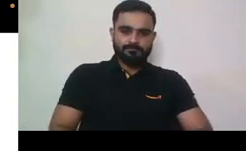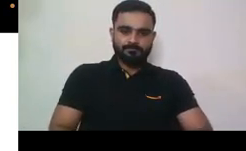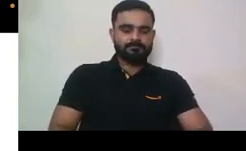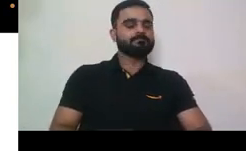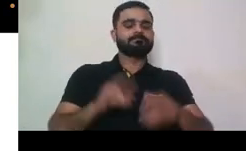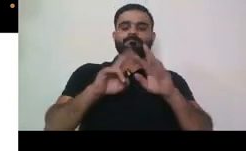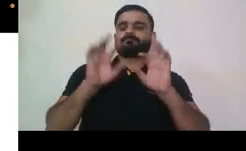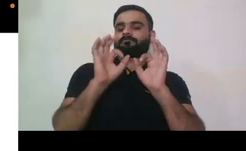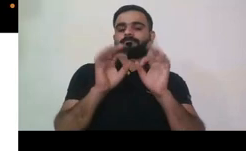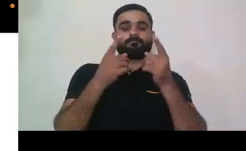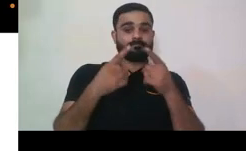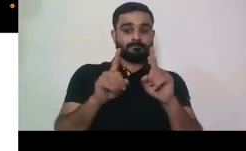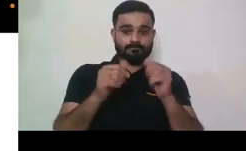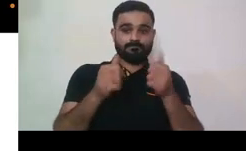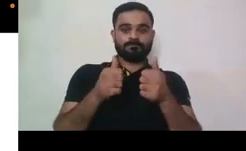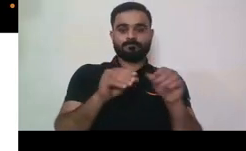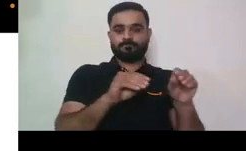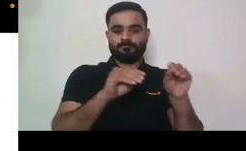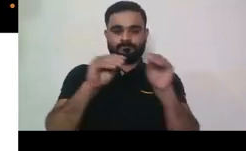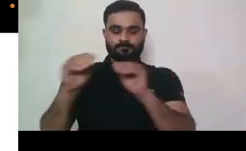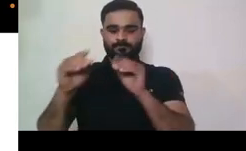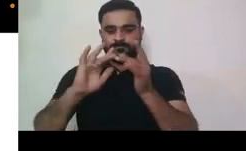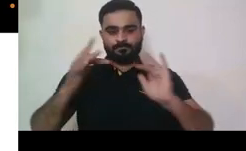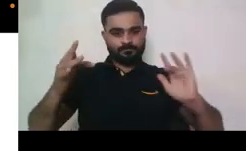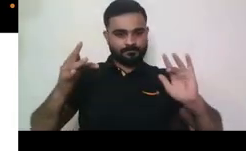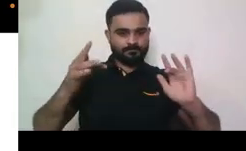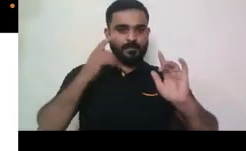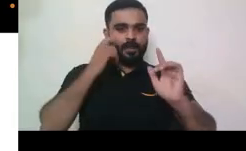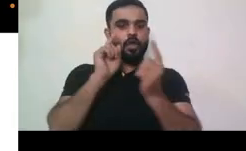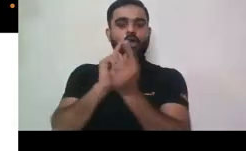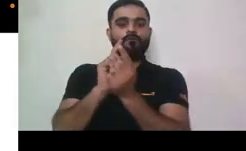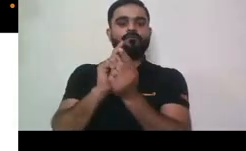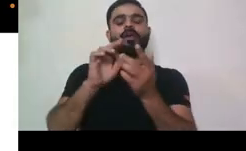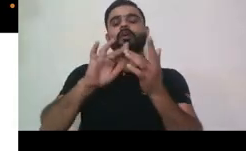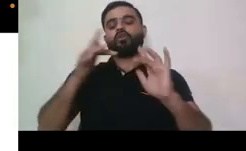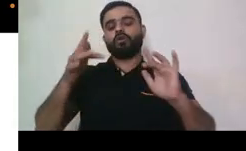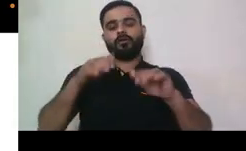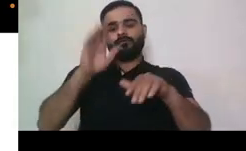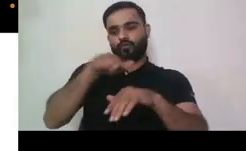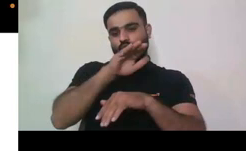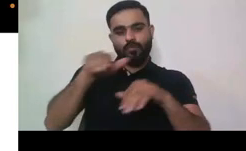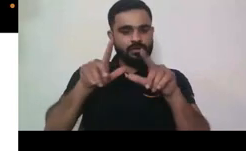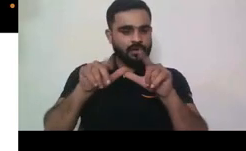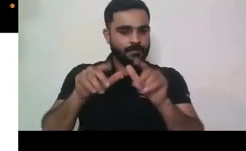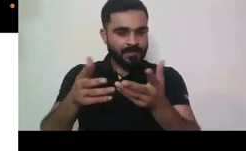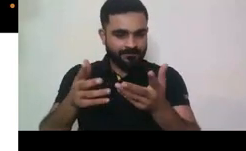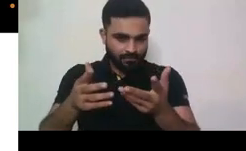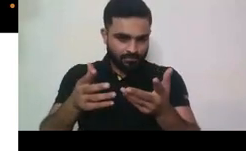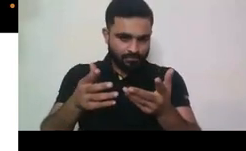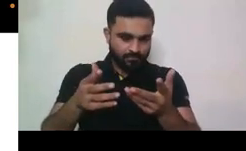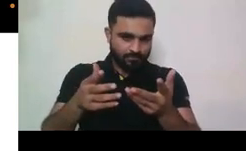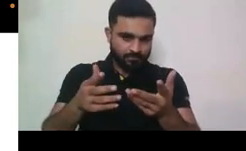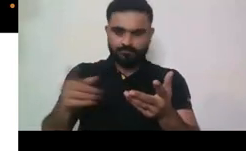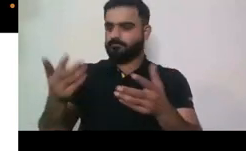Fine, exactly. You can shift from online to offline to online, virtual meetings. Good. She